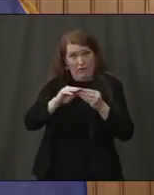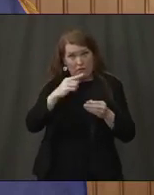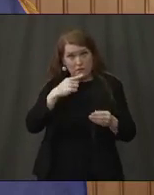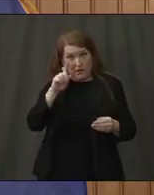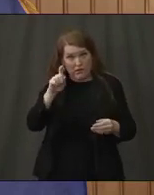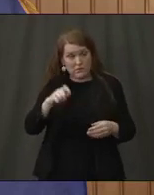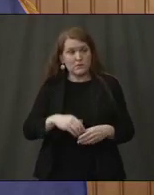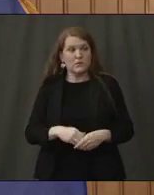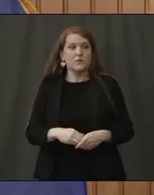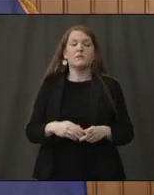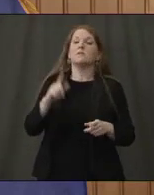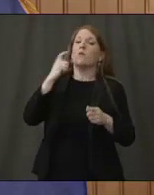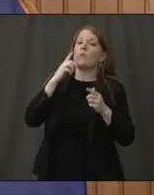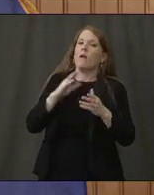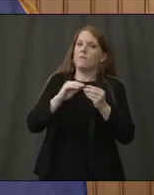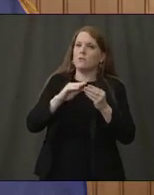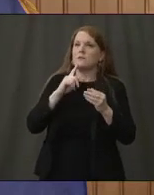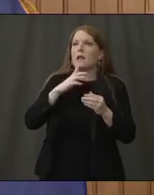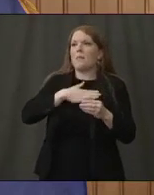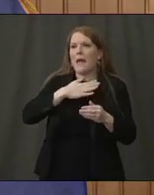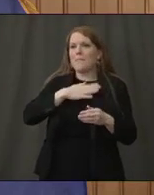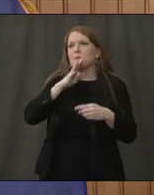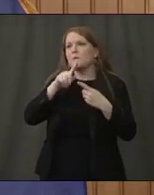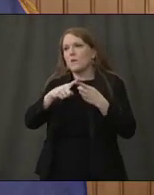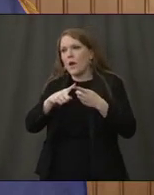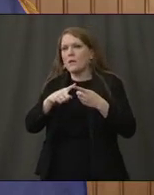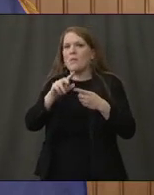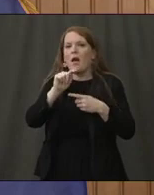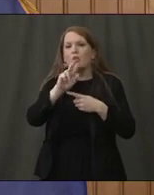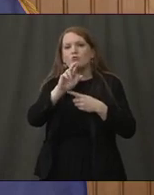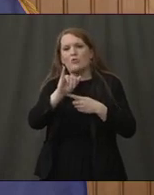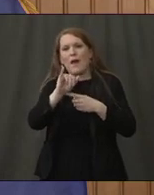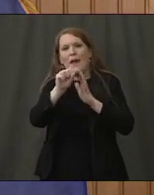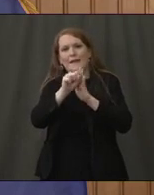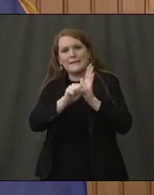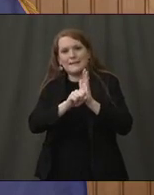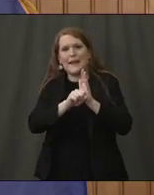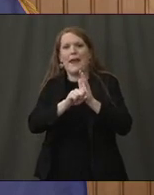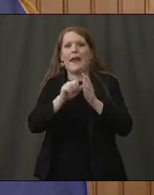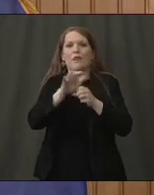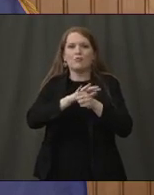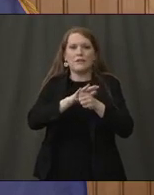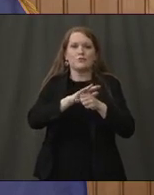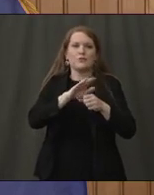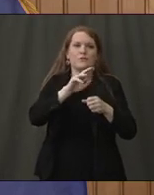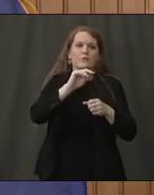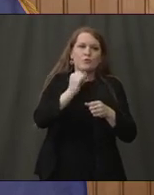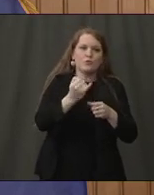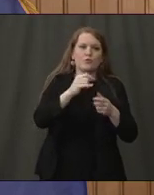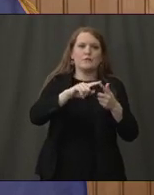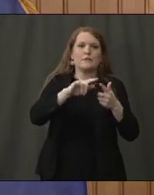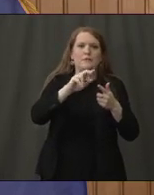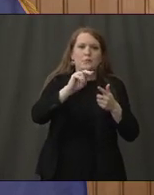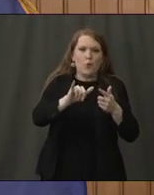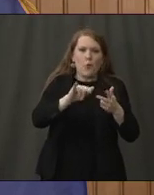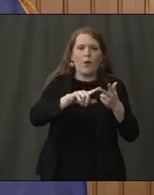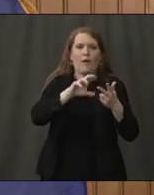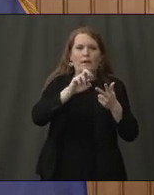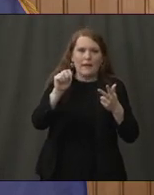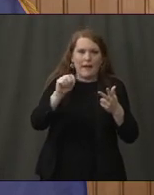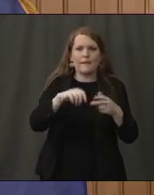about the tri-state region, the New York metropolitan area, thinking about the hotspot, not by state, but by region.